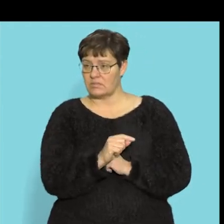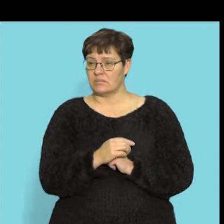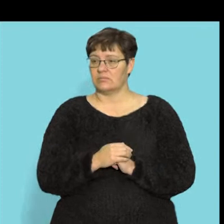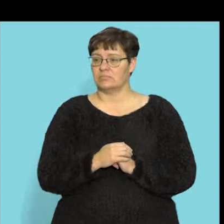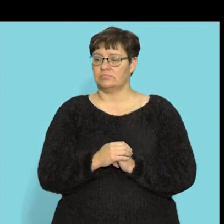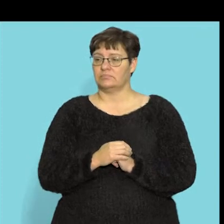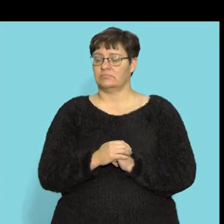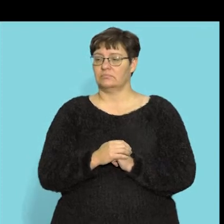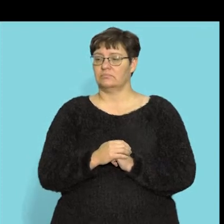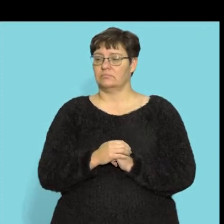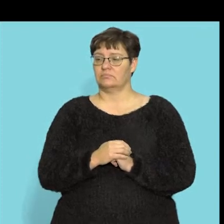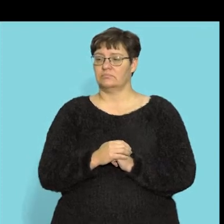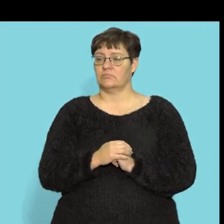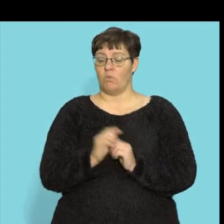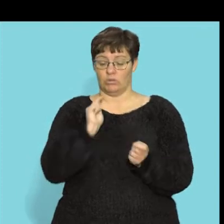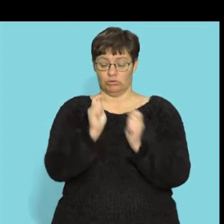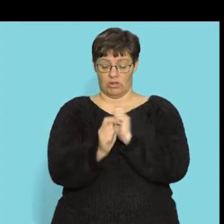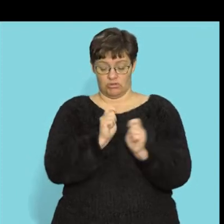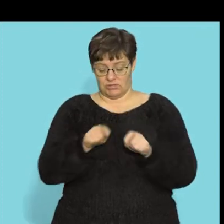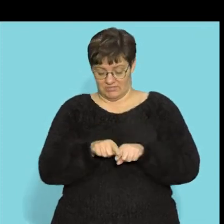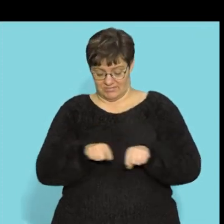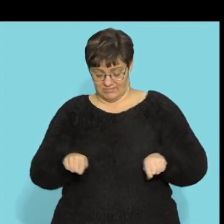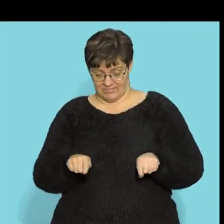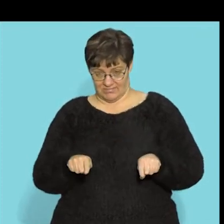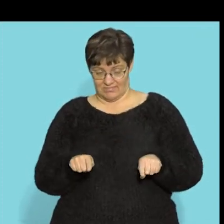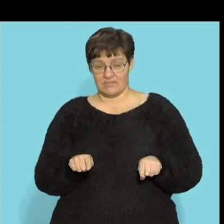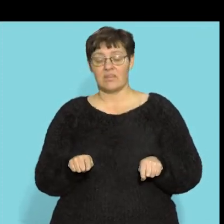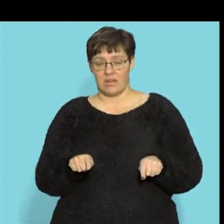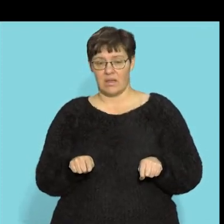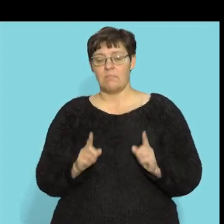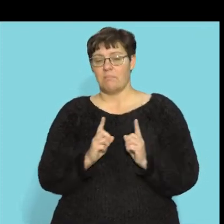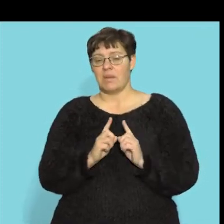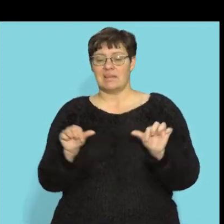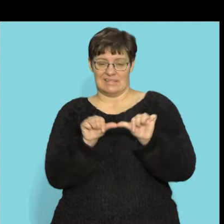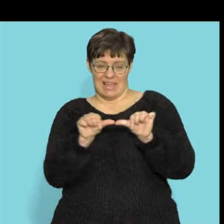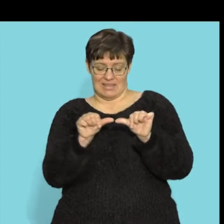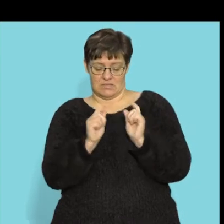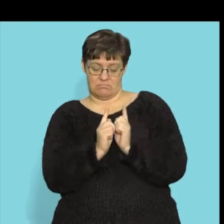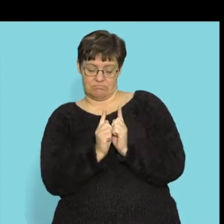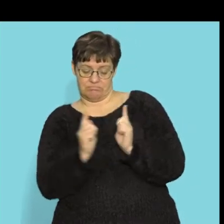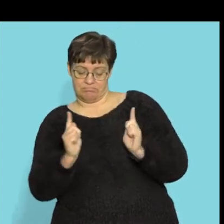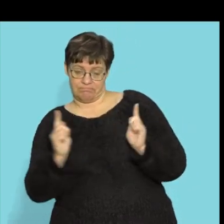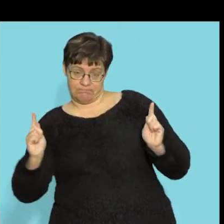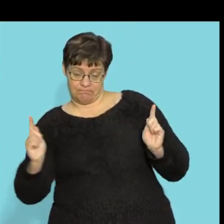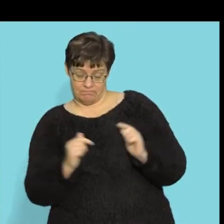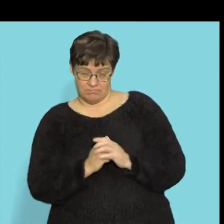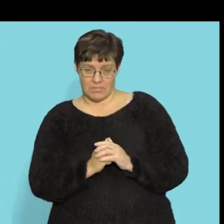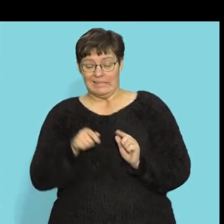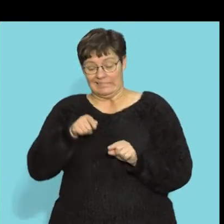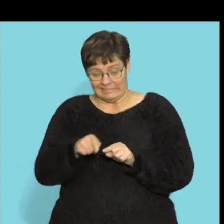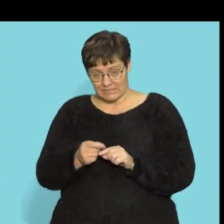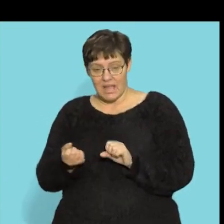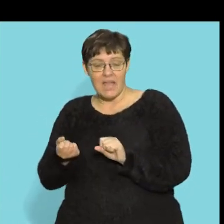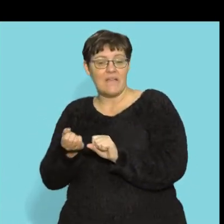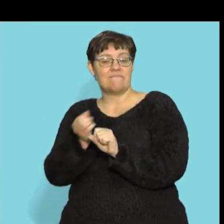to also point it out that that width we changed is our independent variable, which is length in this case. And then we wanted to see